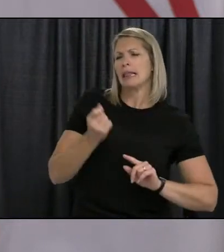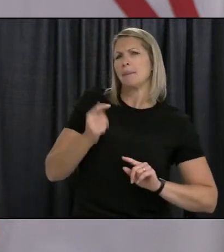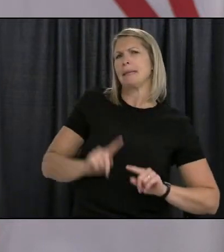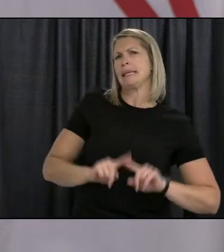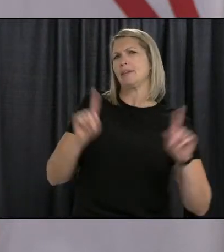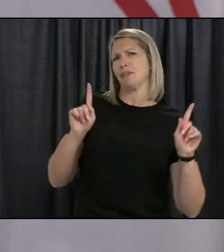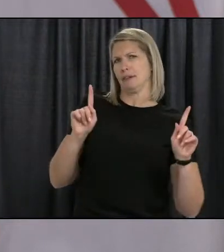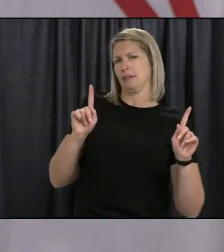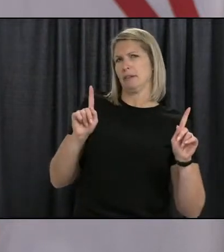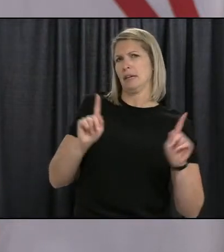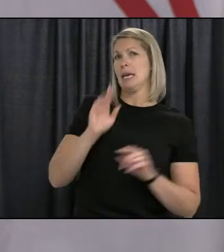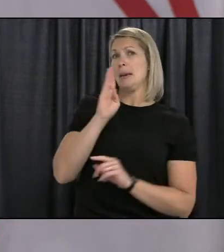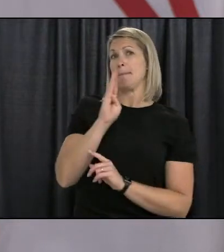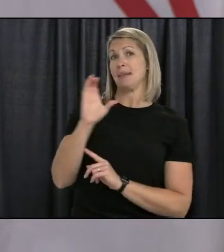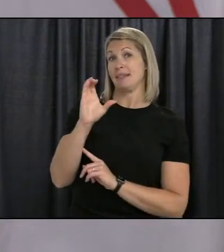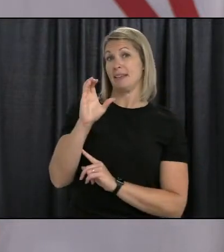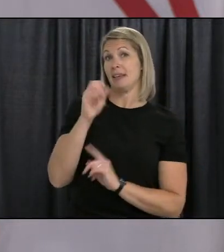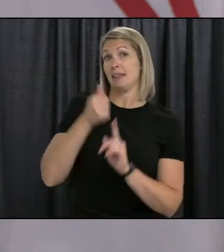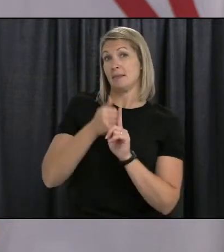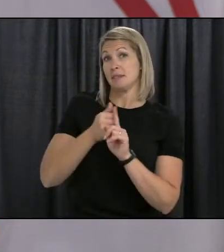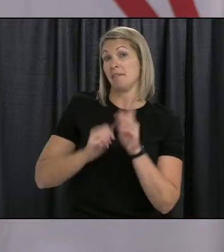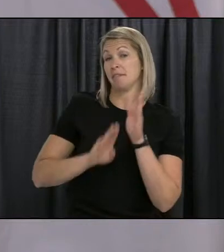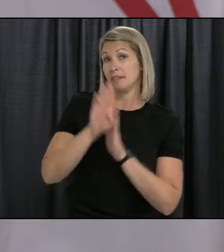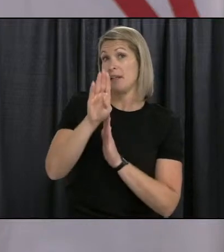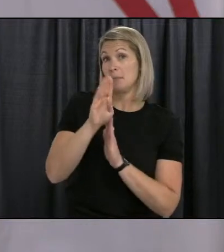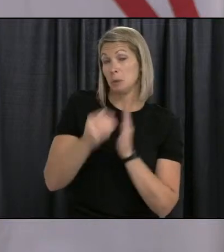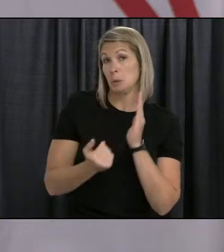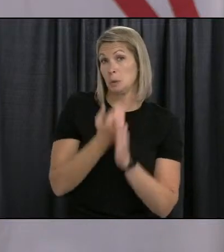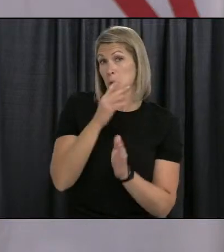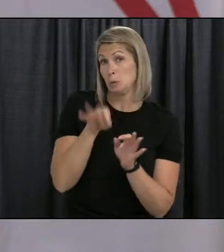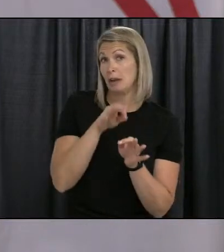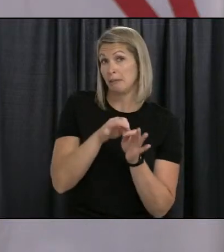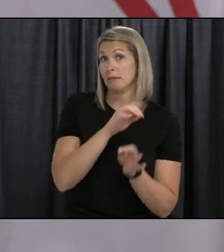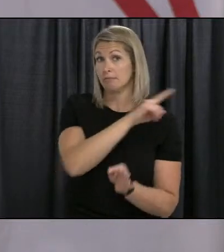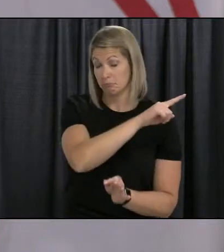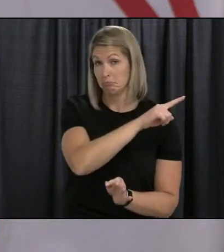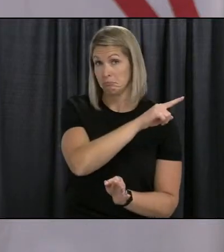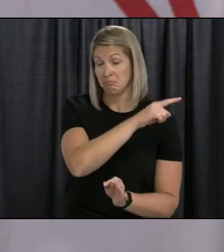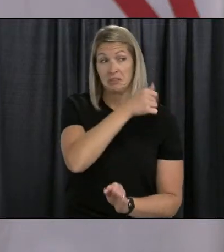So BC has developed that test themselves and within their own